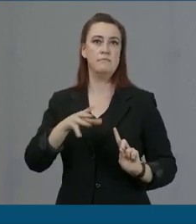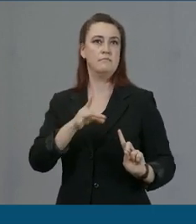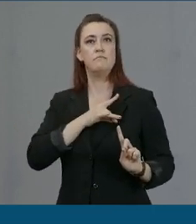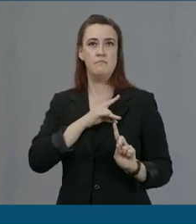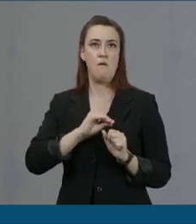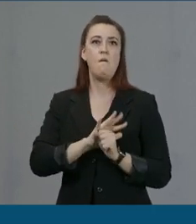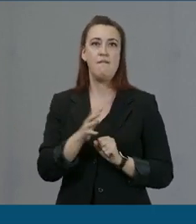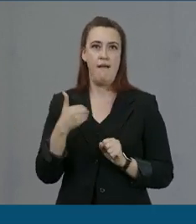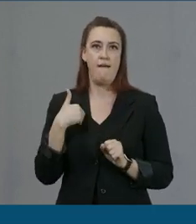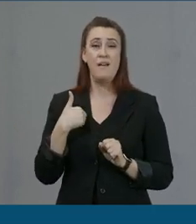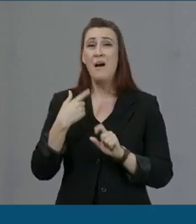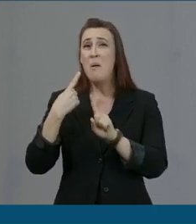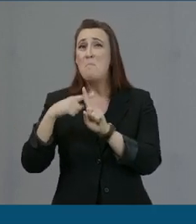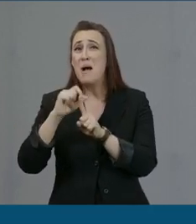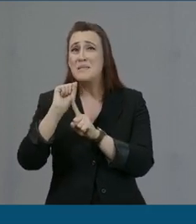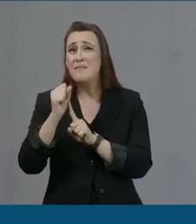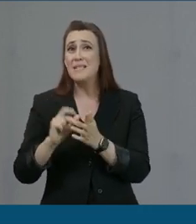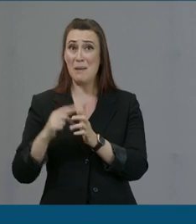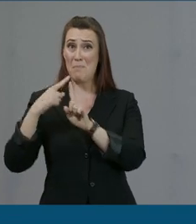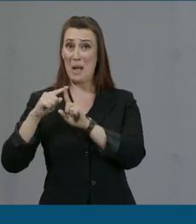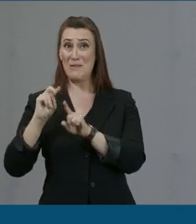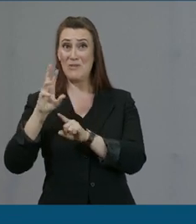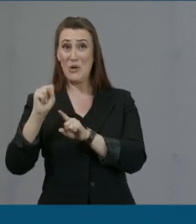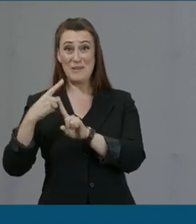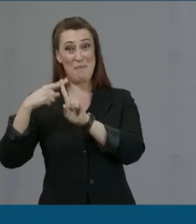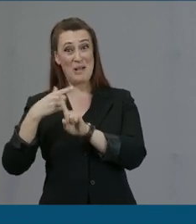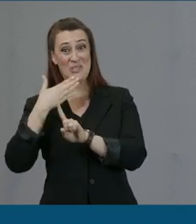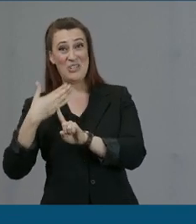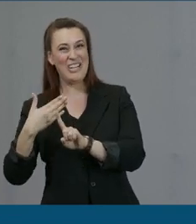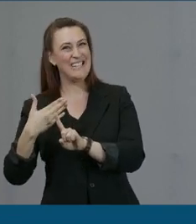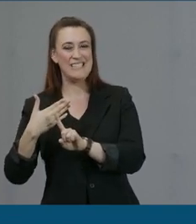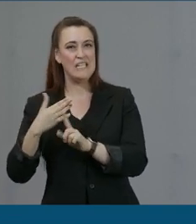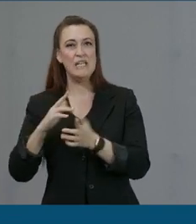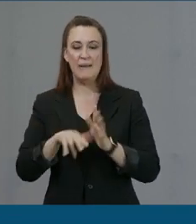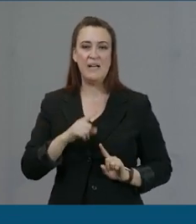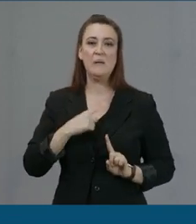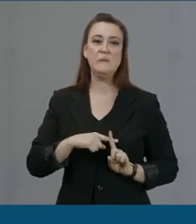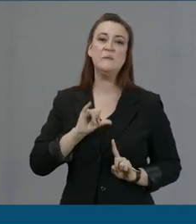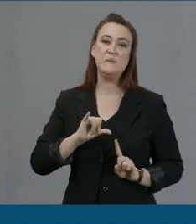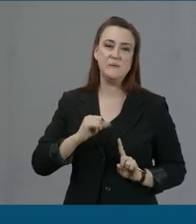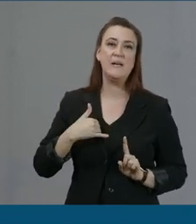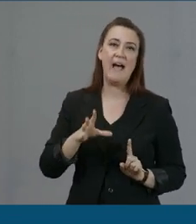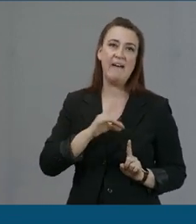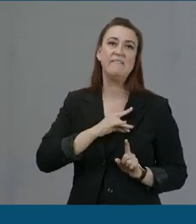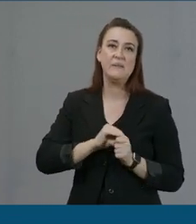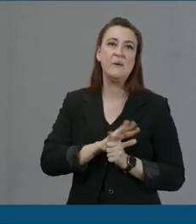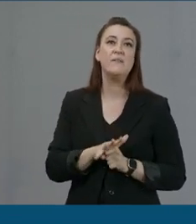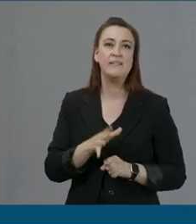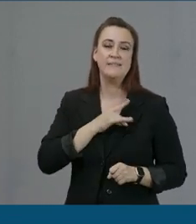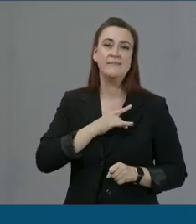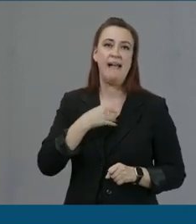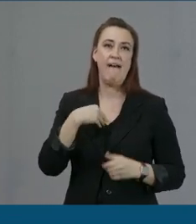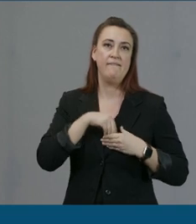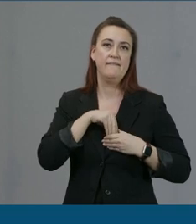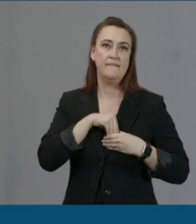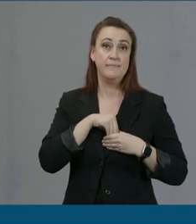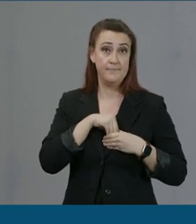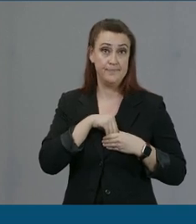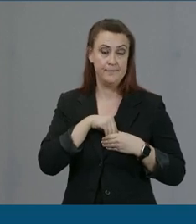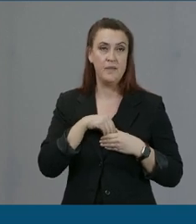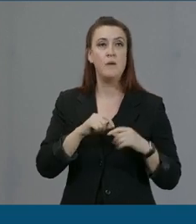not to be confused with positive news. It means that you have tested with the virus. Okay,